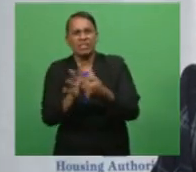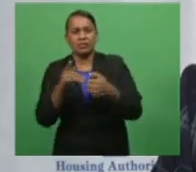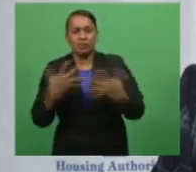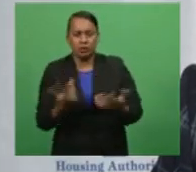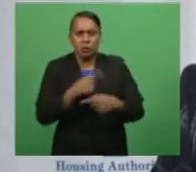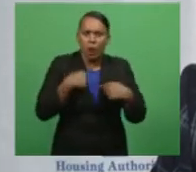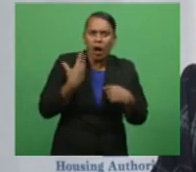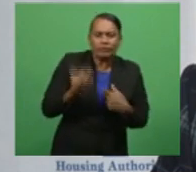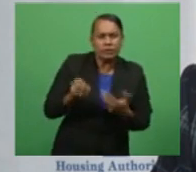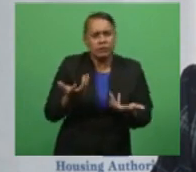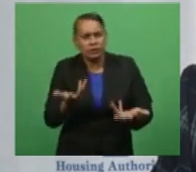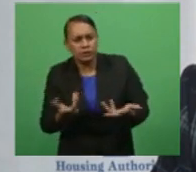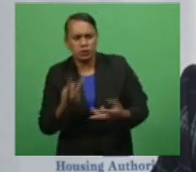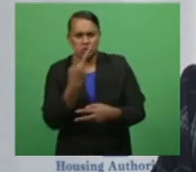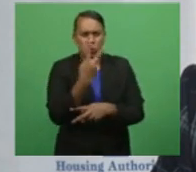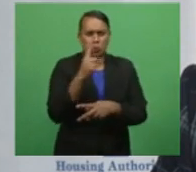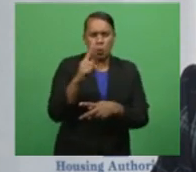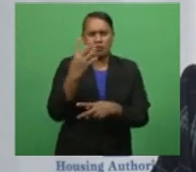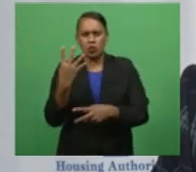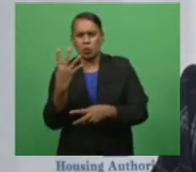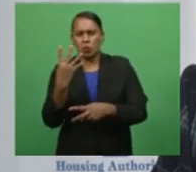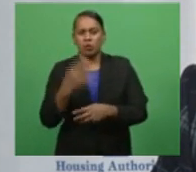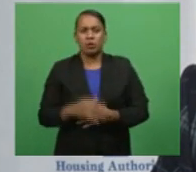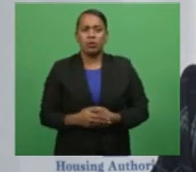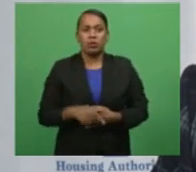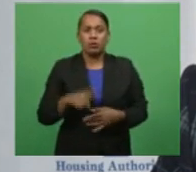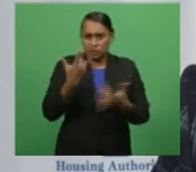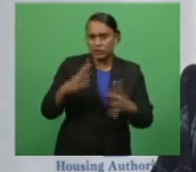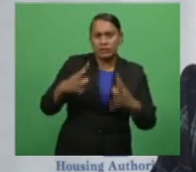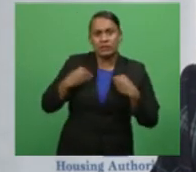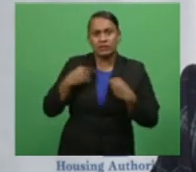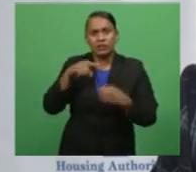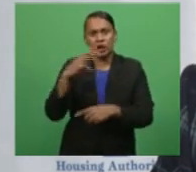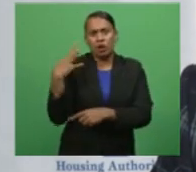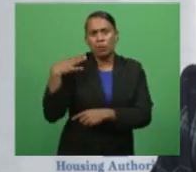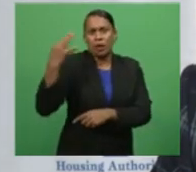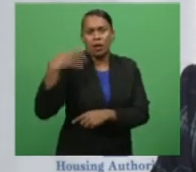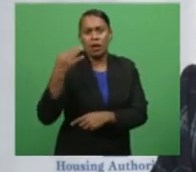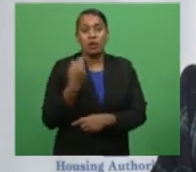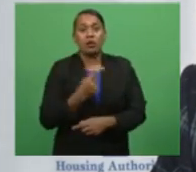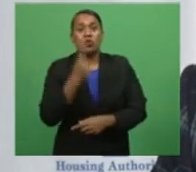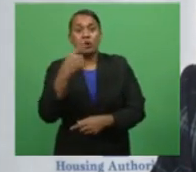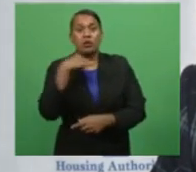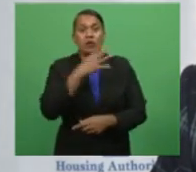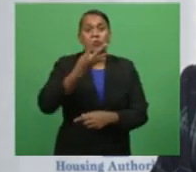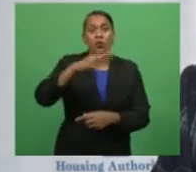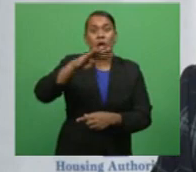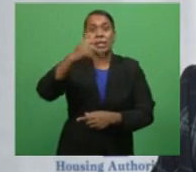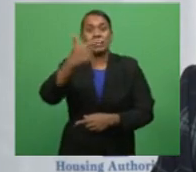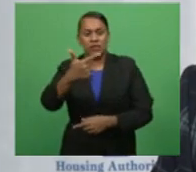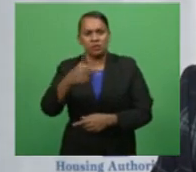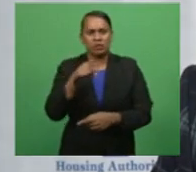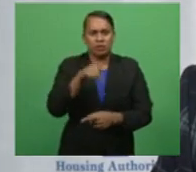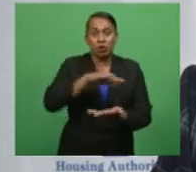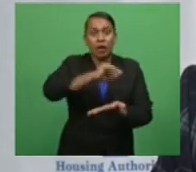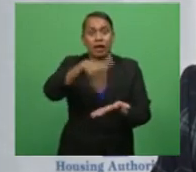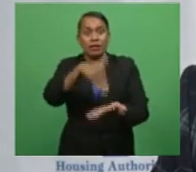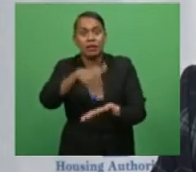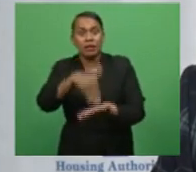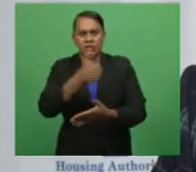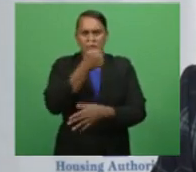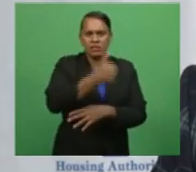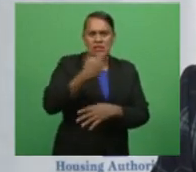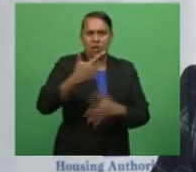214 we received, 147 from the Central Division and 67 from Western